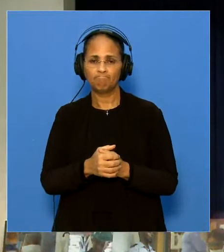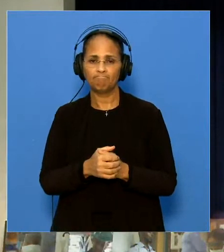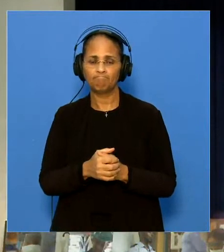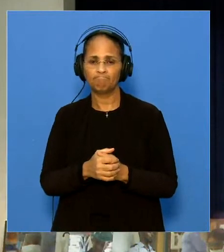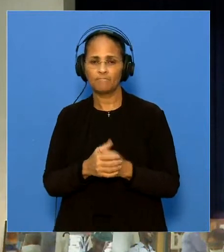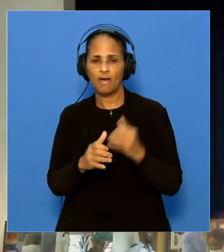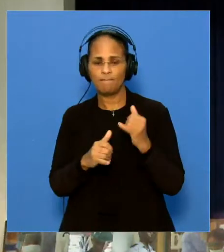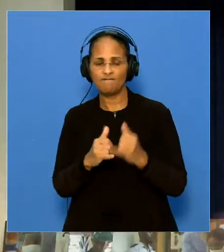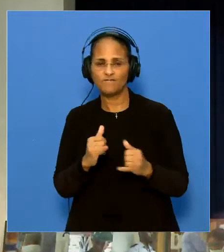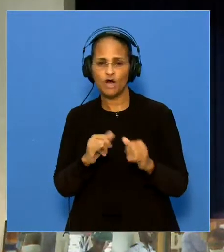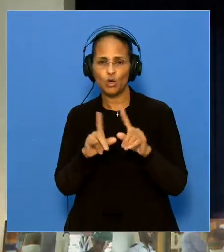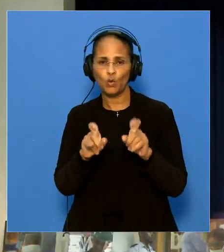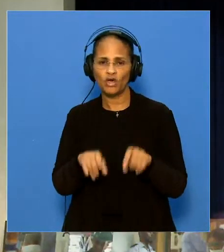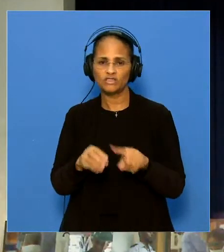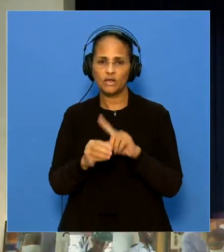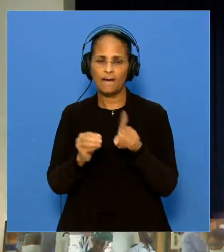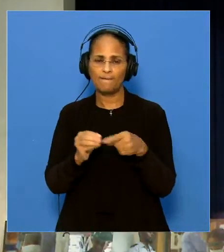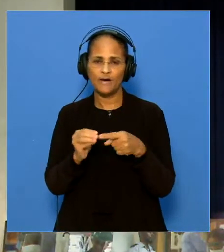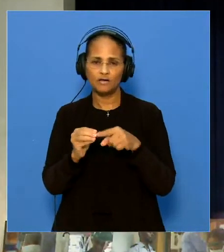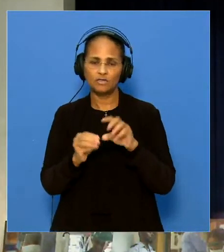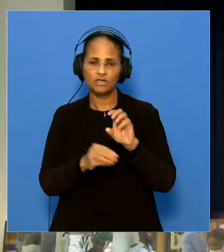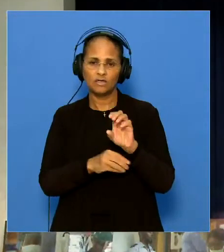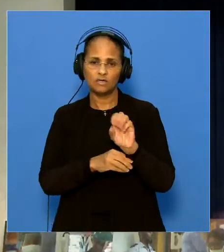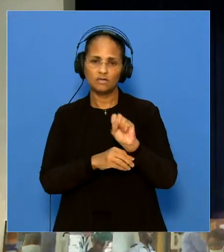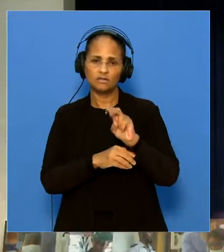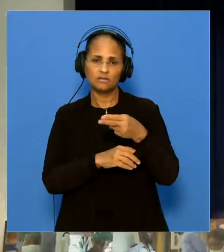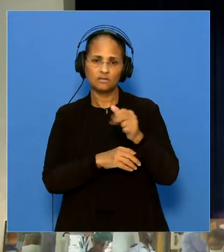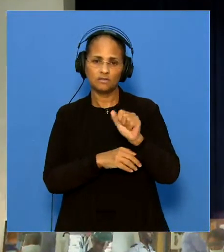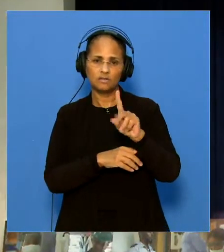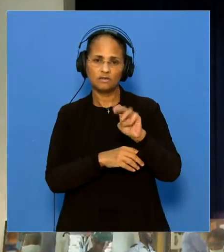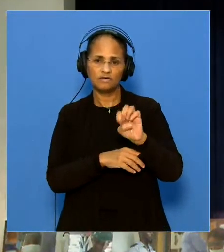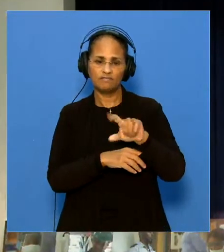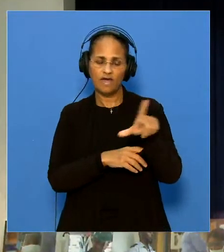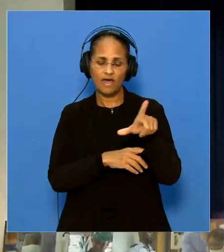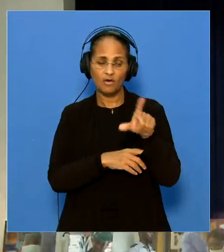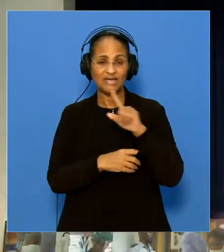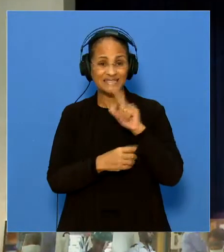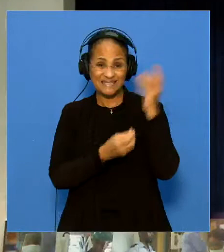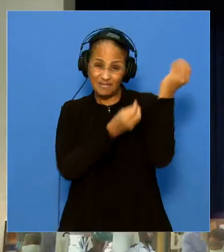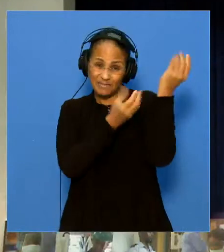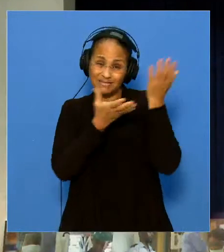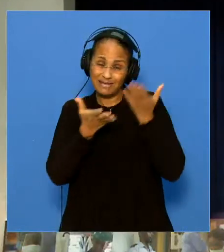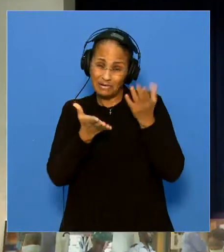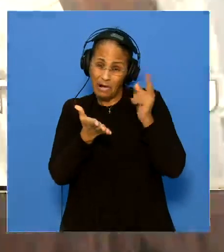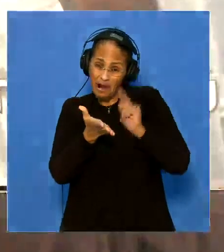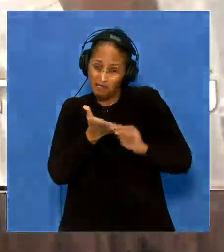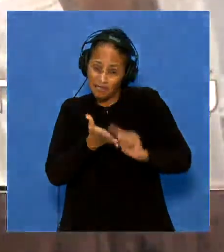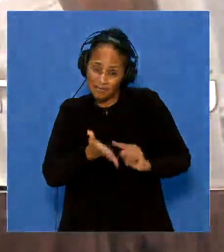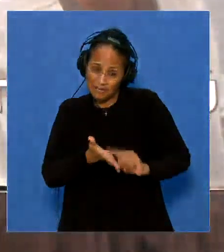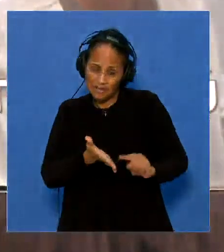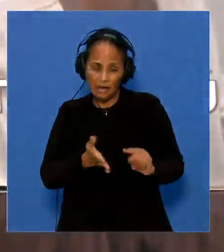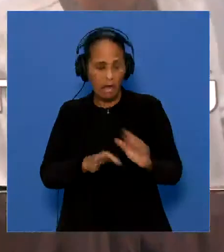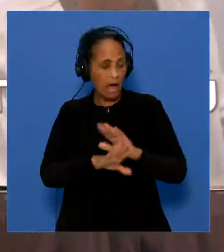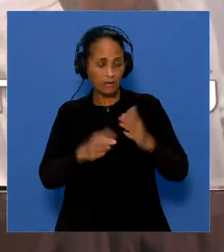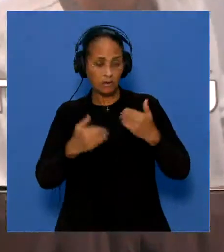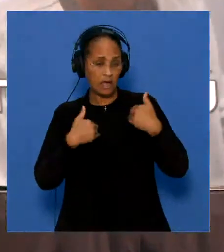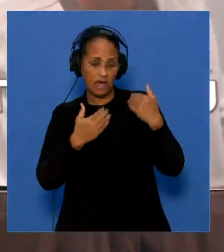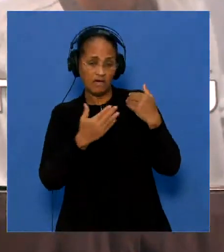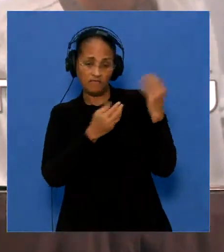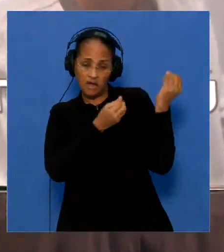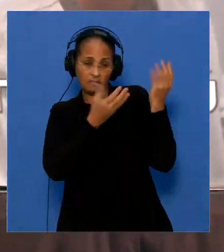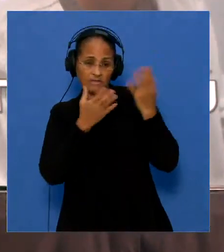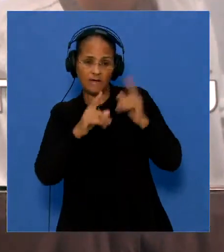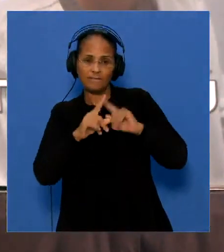My final question is about Chevelle Dillon Burgess, whether or not there's an update on her investigation. I don't have an update other than the